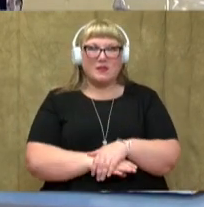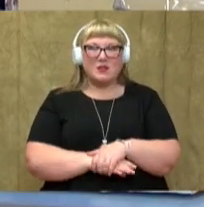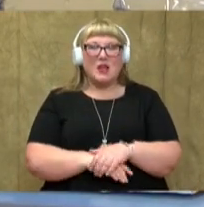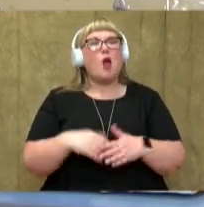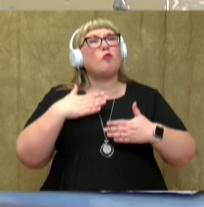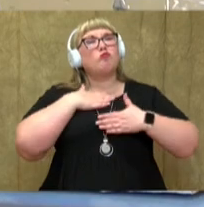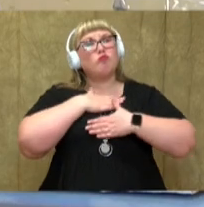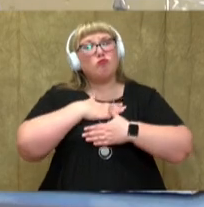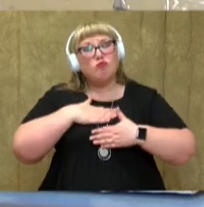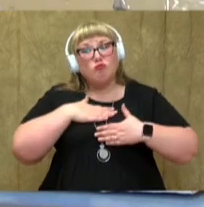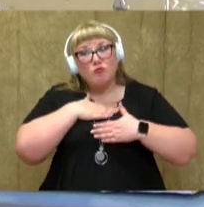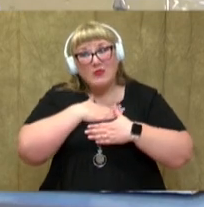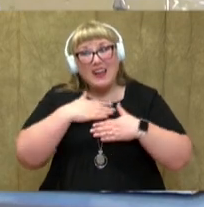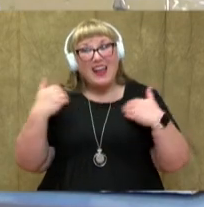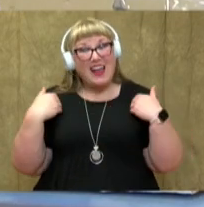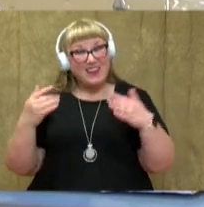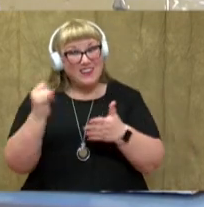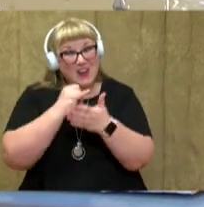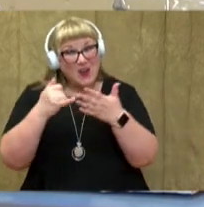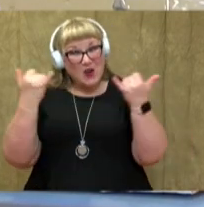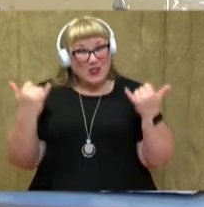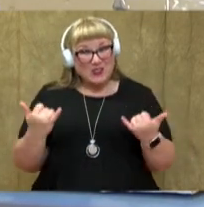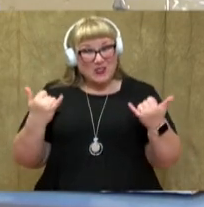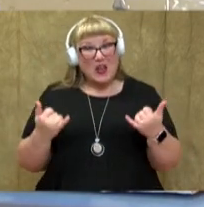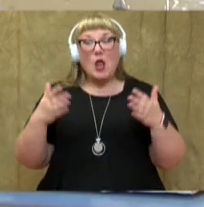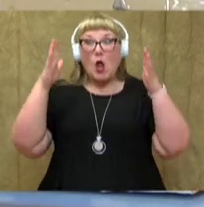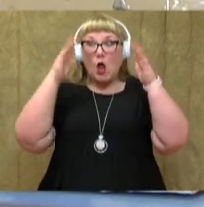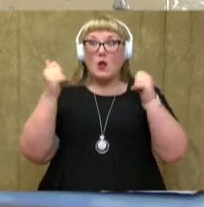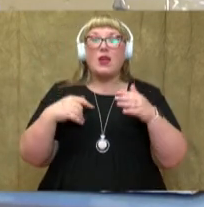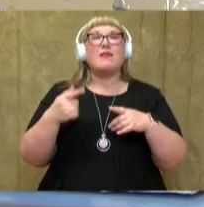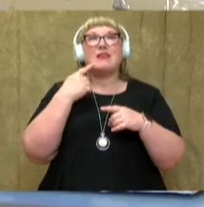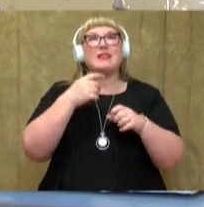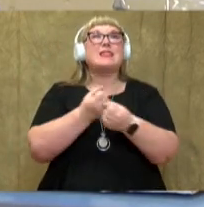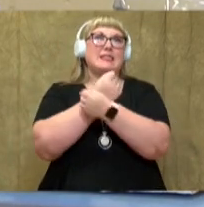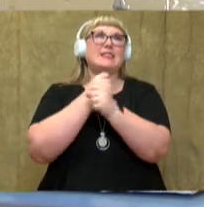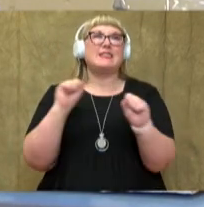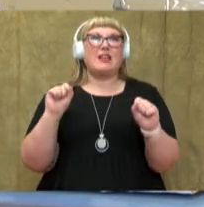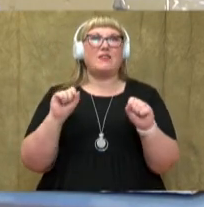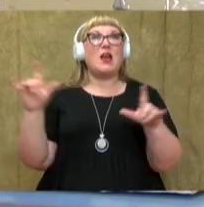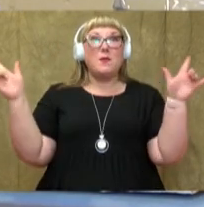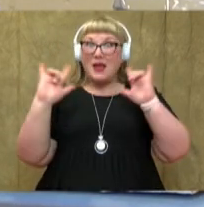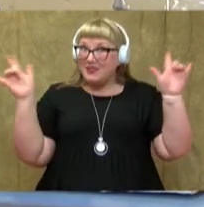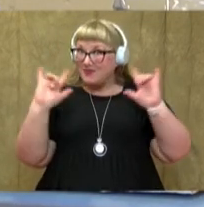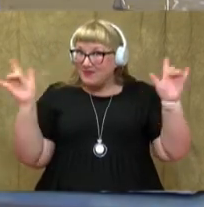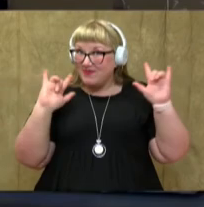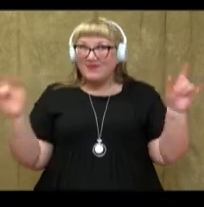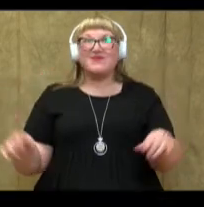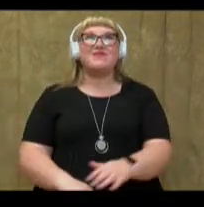I enjoyed having art class with you today, and I hope everybody stays safe. Thanks.